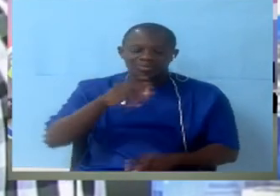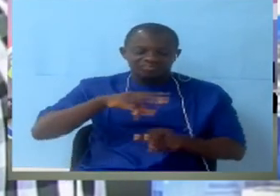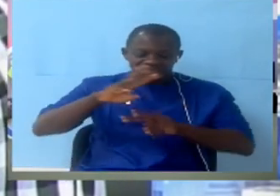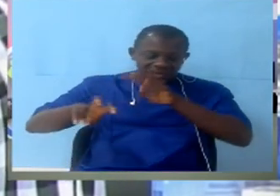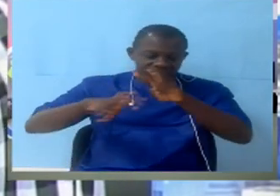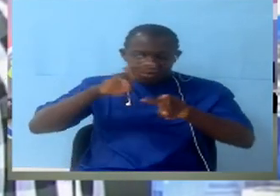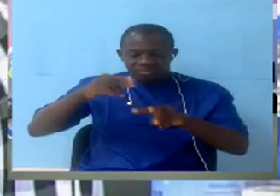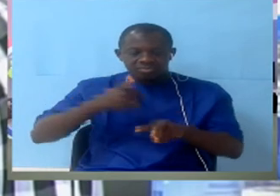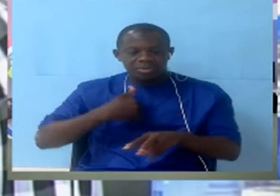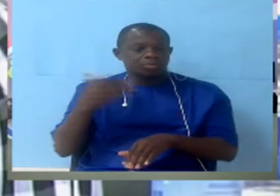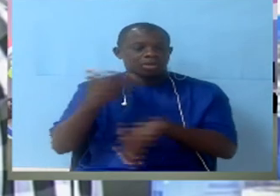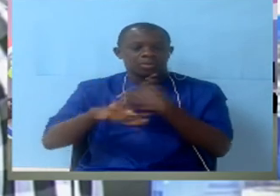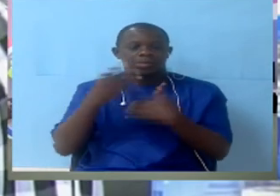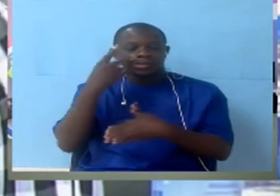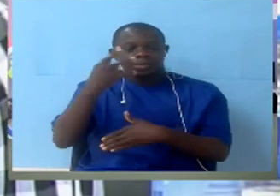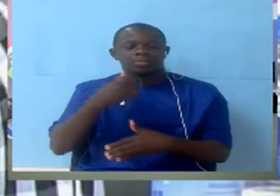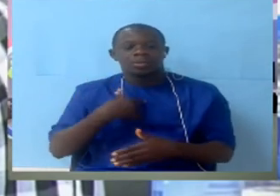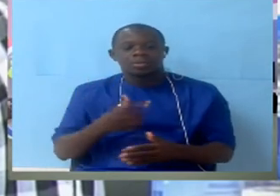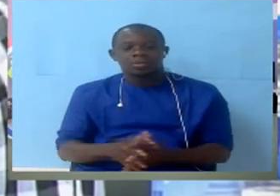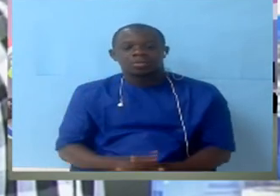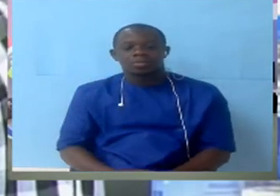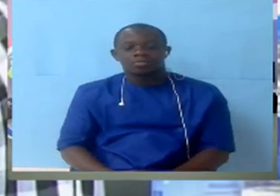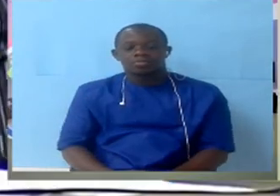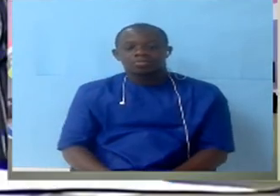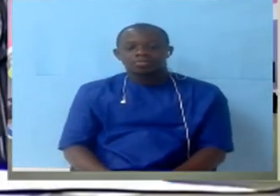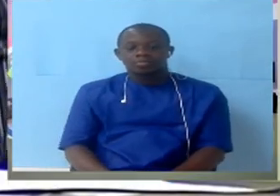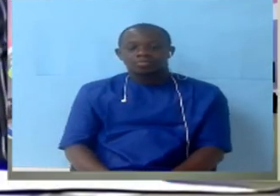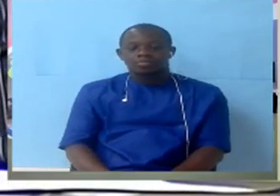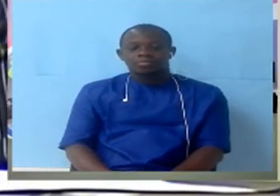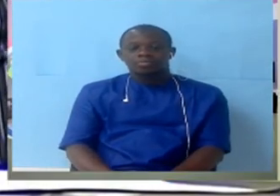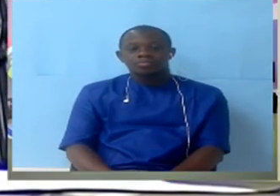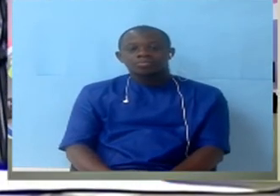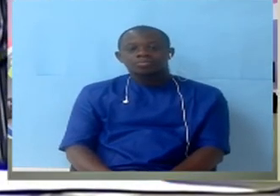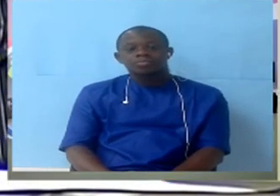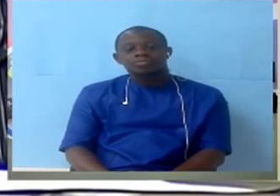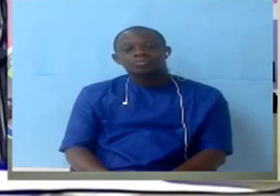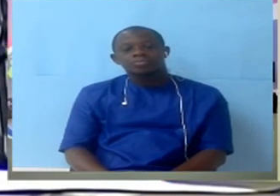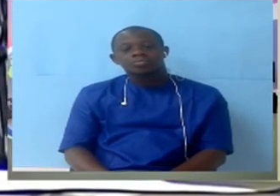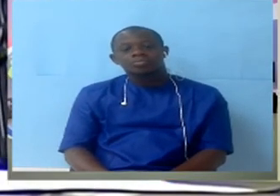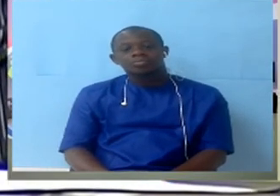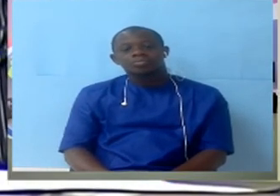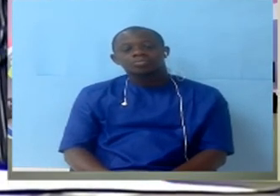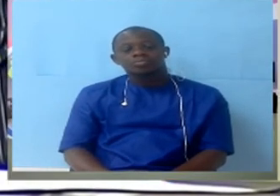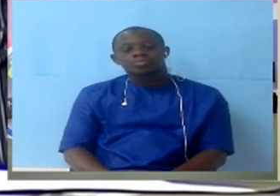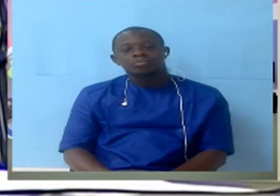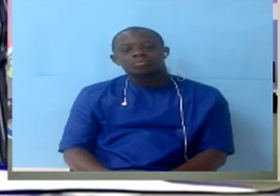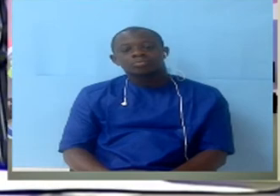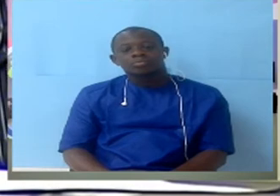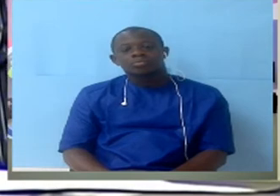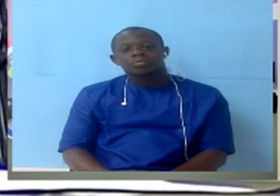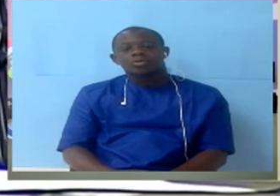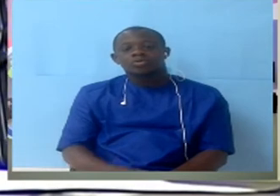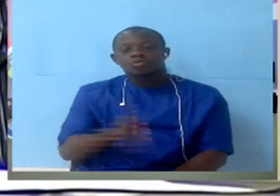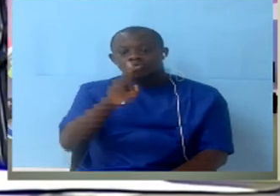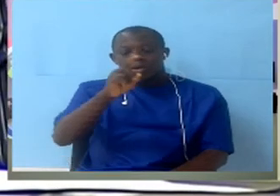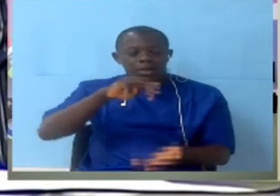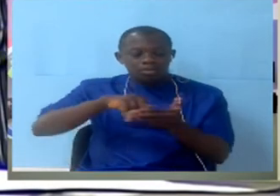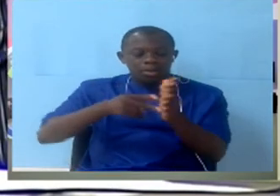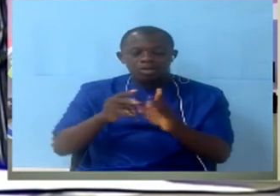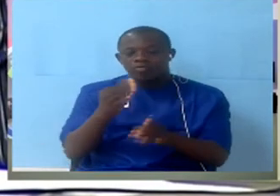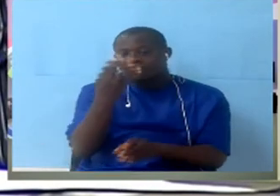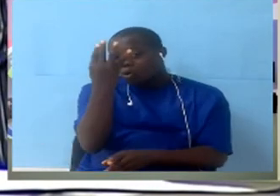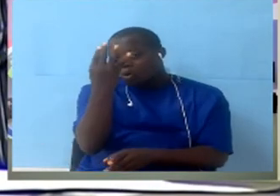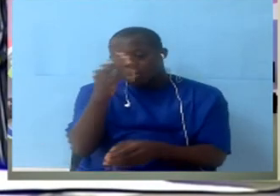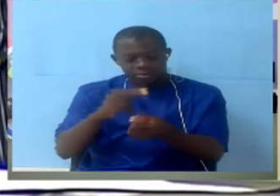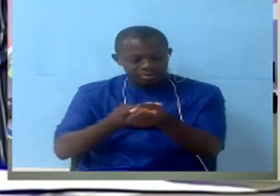for me, but they still cannot find me. You mean that four sheep were stolen? Yes. Munday la